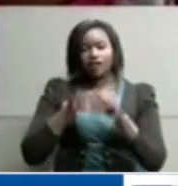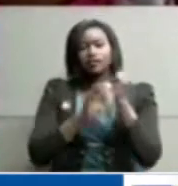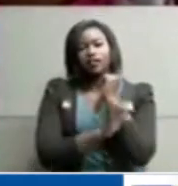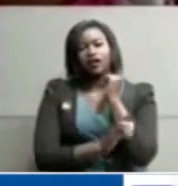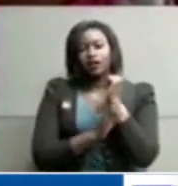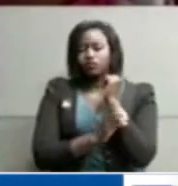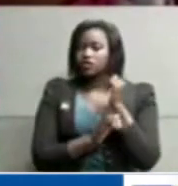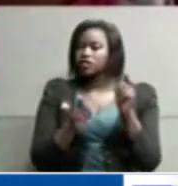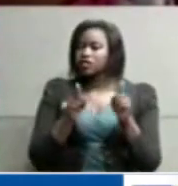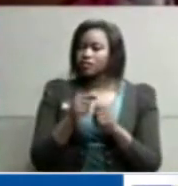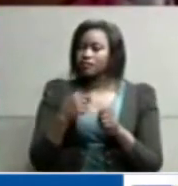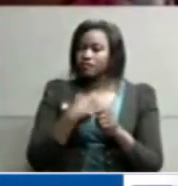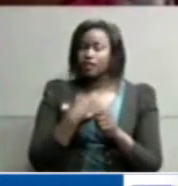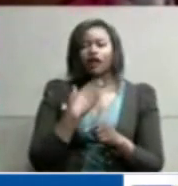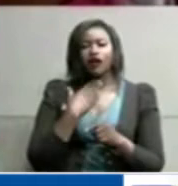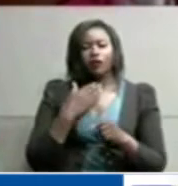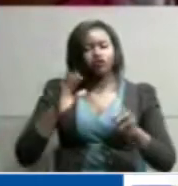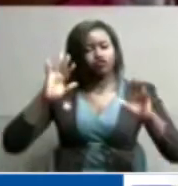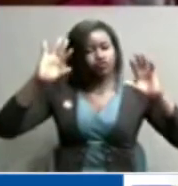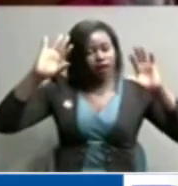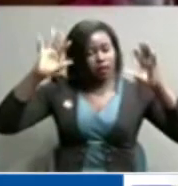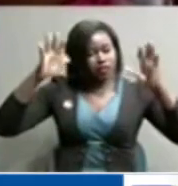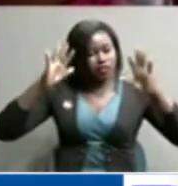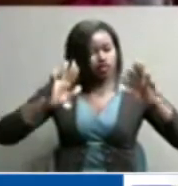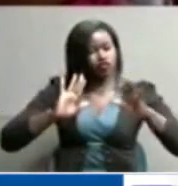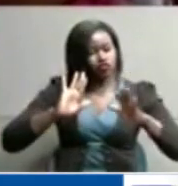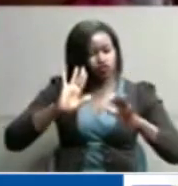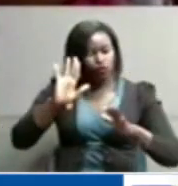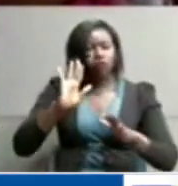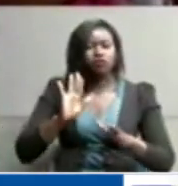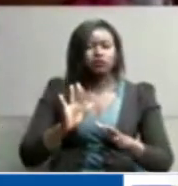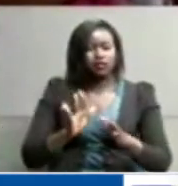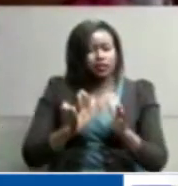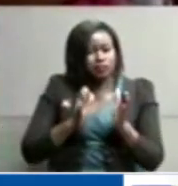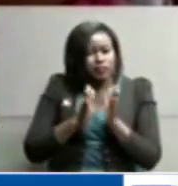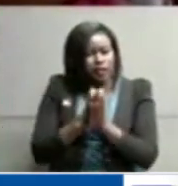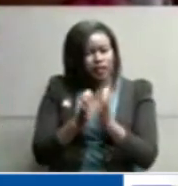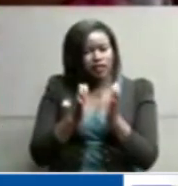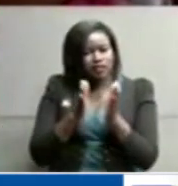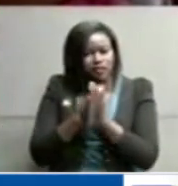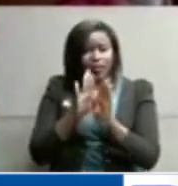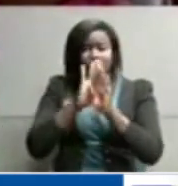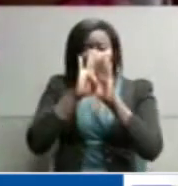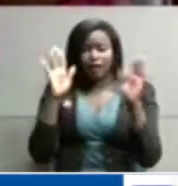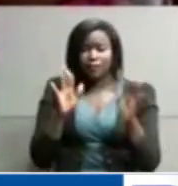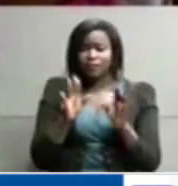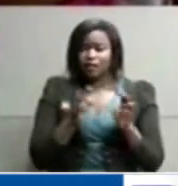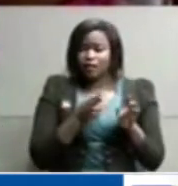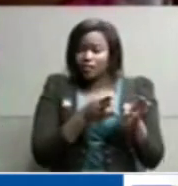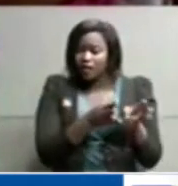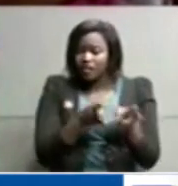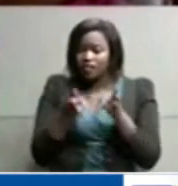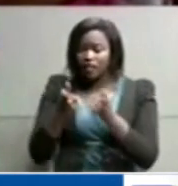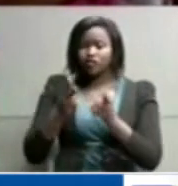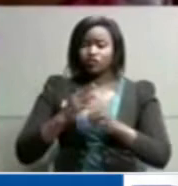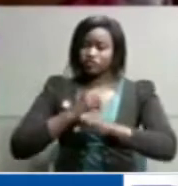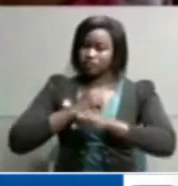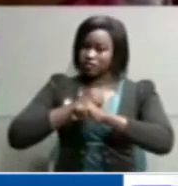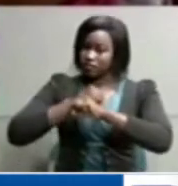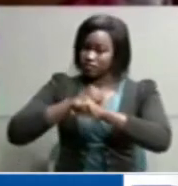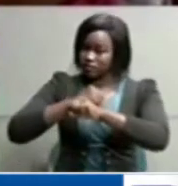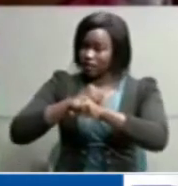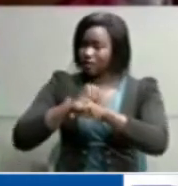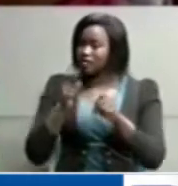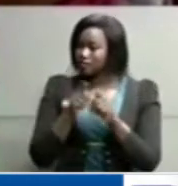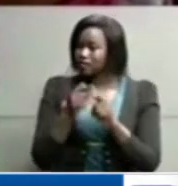want to appreciate your emphasizing the methods of prevention, and I want to appeal to